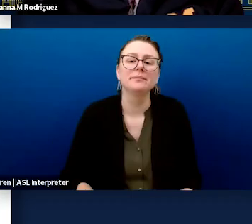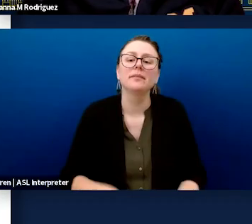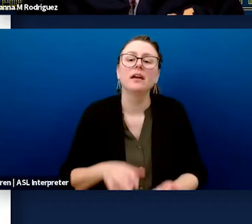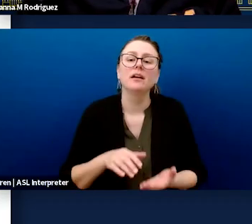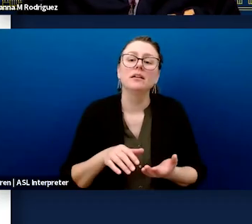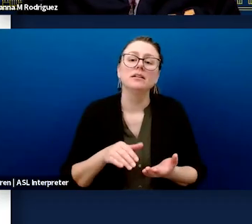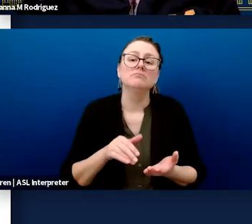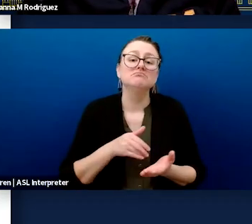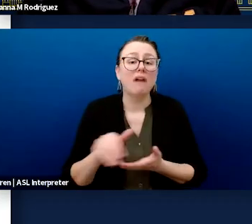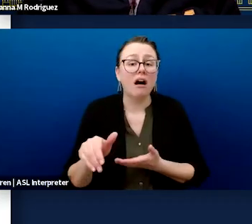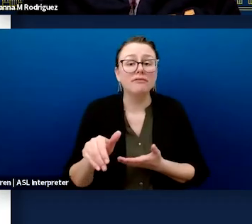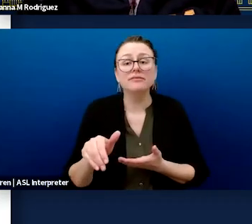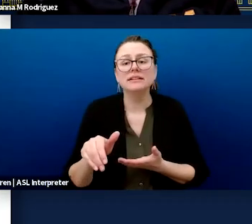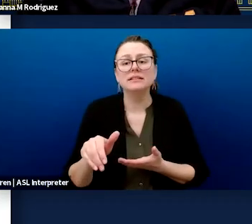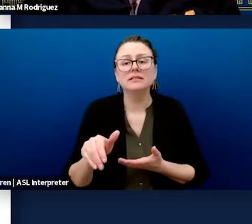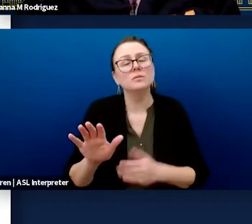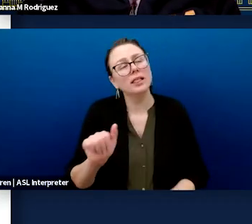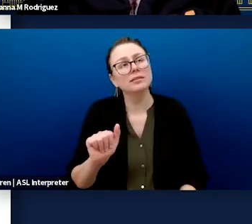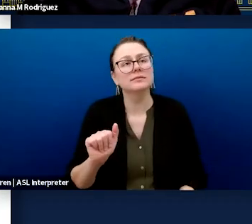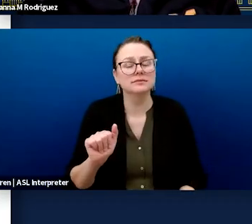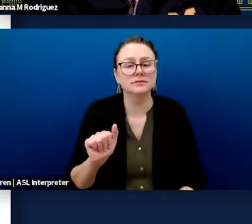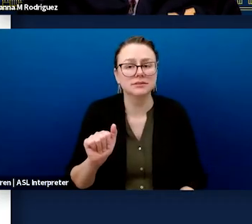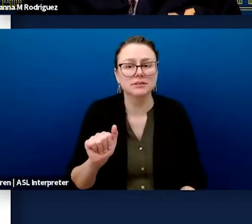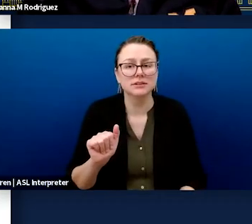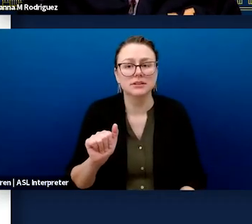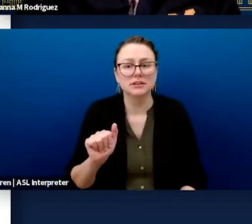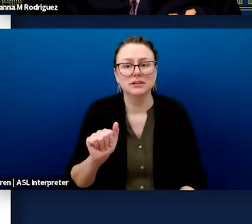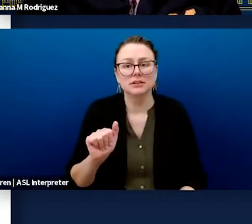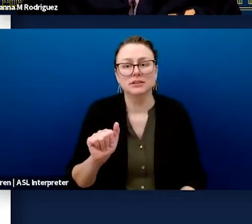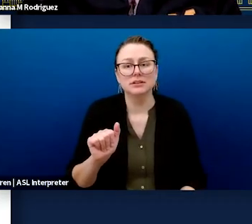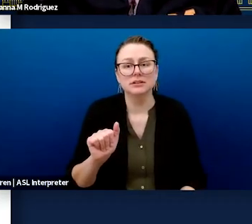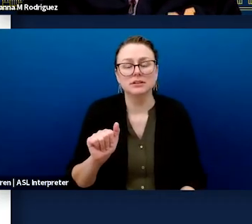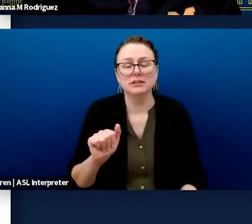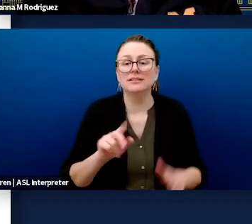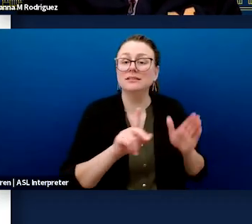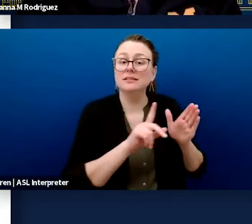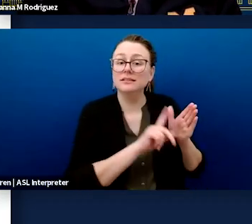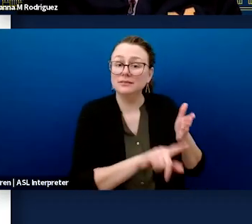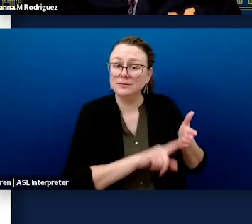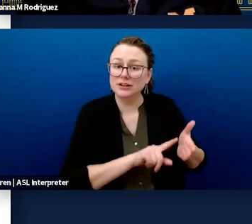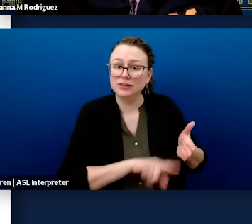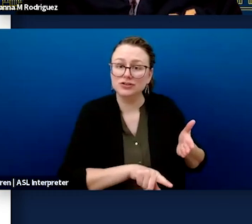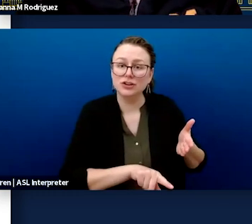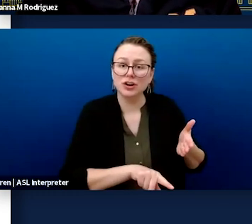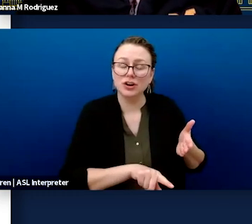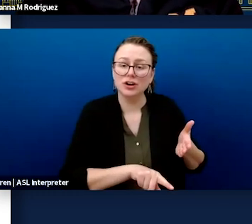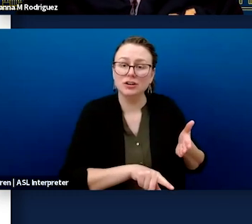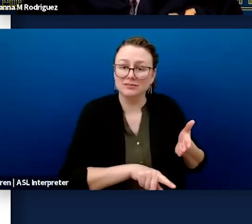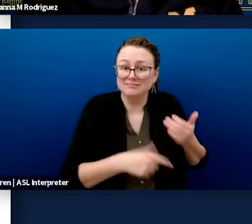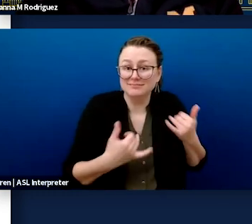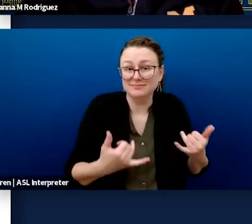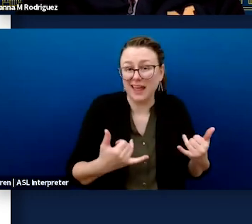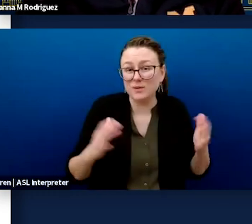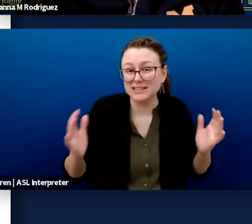times and there's not necessarily in literature now, it's actually